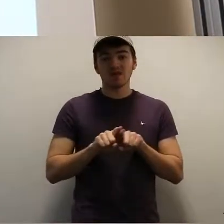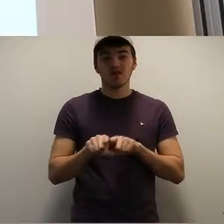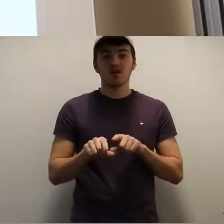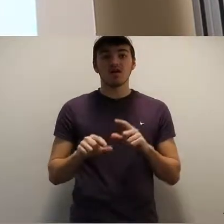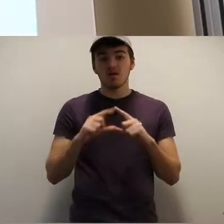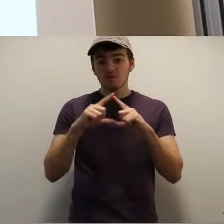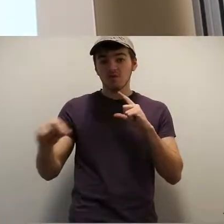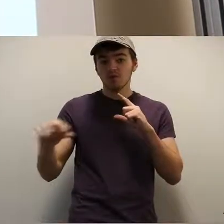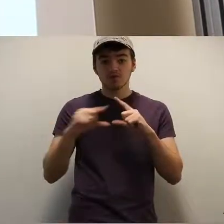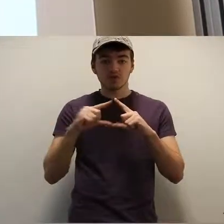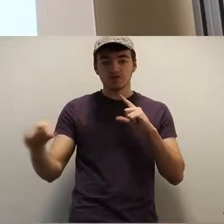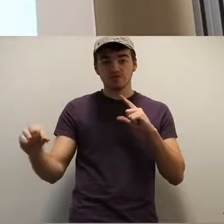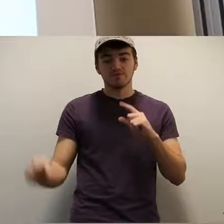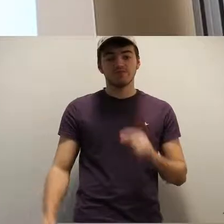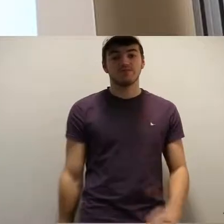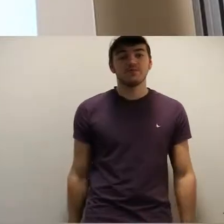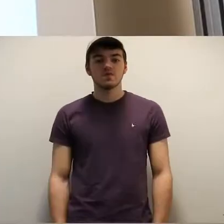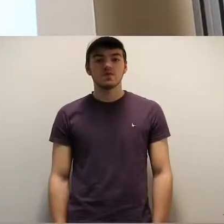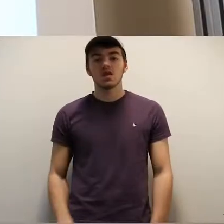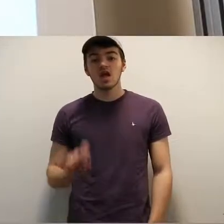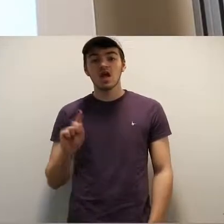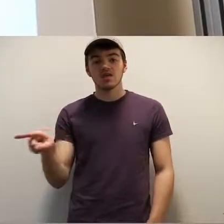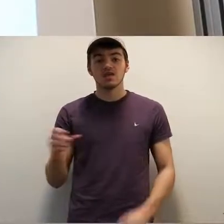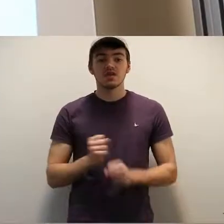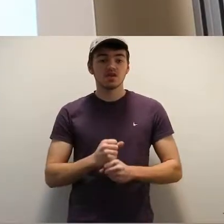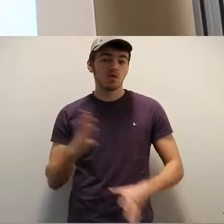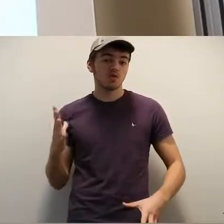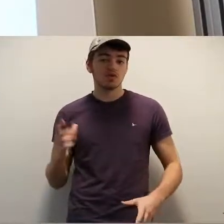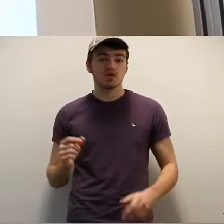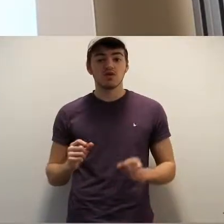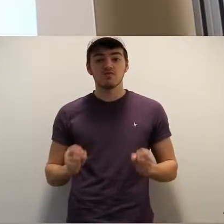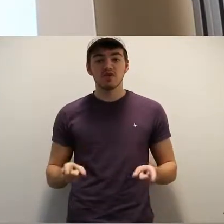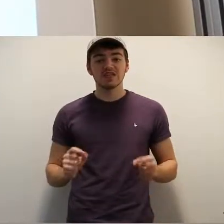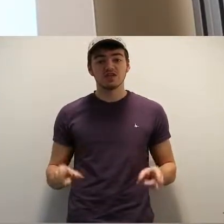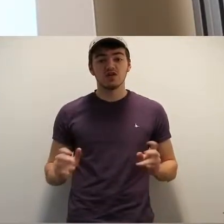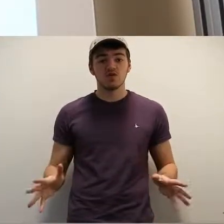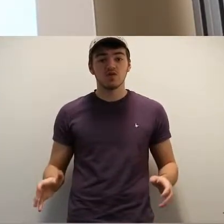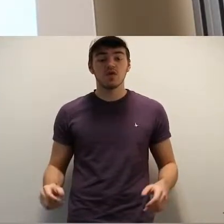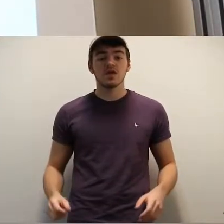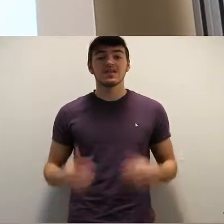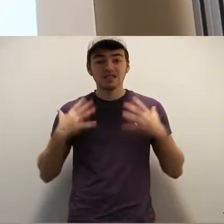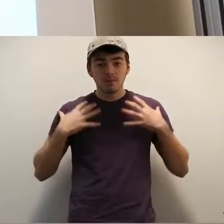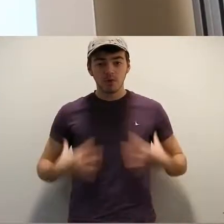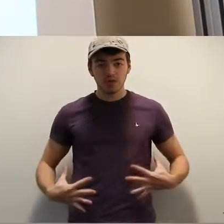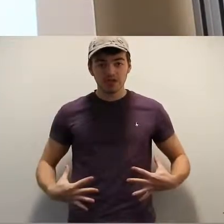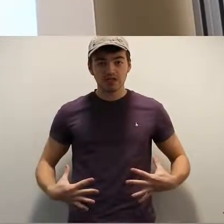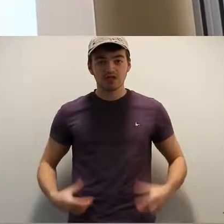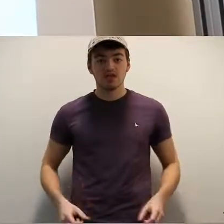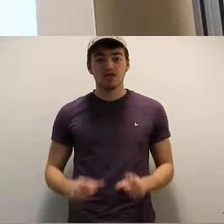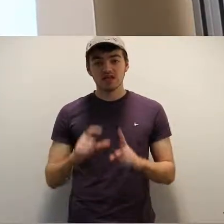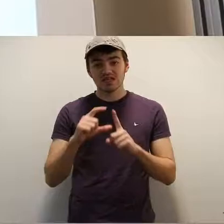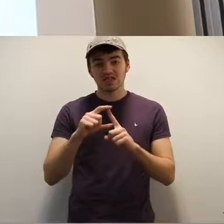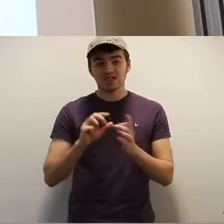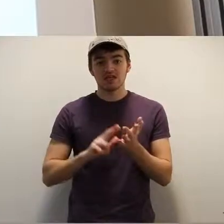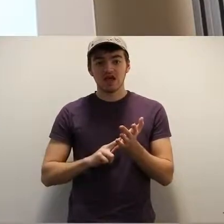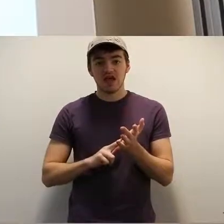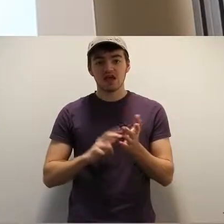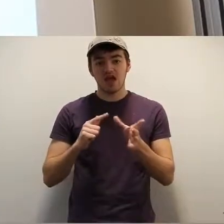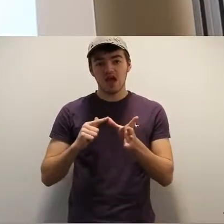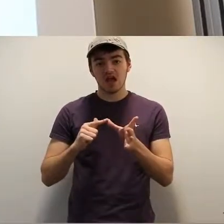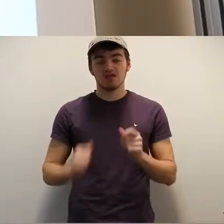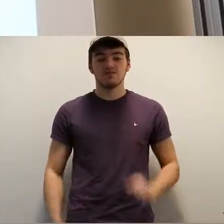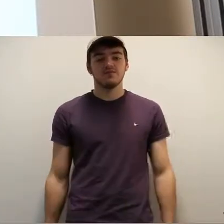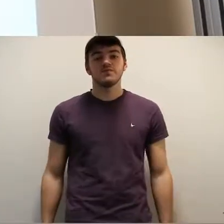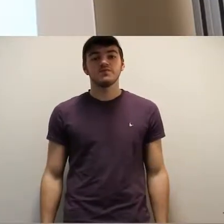branching is repeated for each of the new stems, as seen in the diagram above. The tree begins to form a Fibonacci sequence with its branches